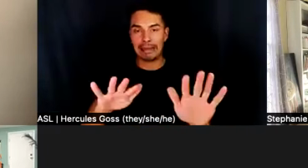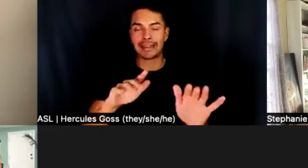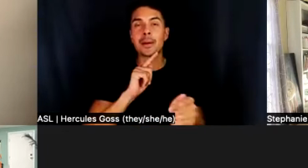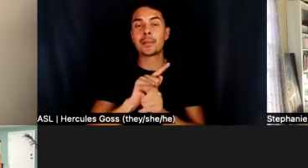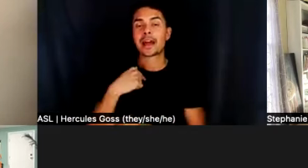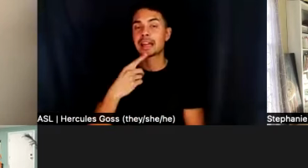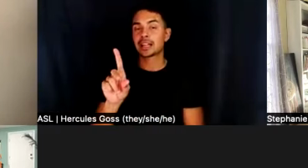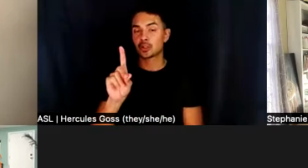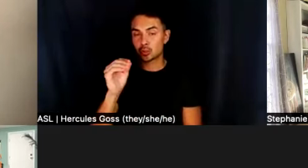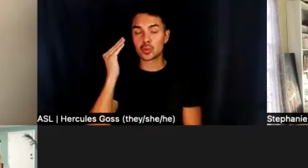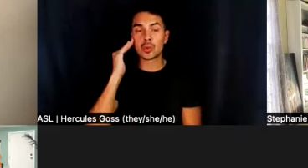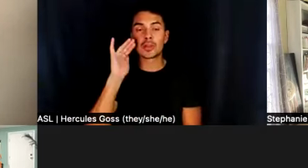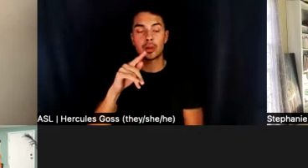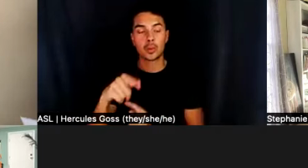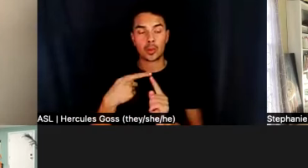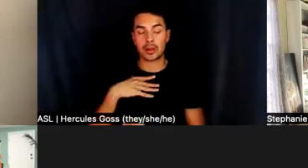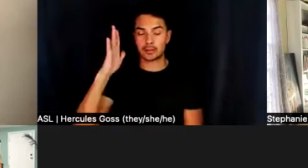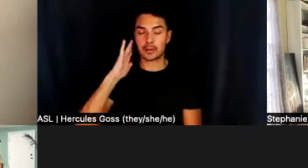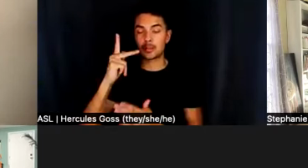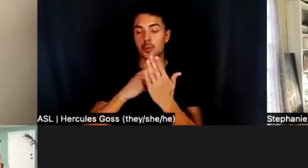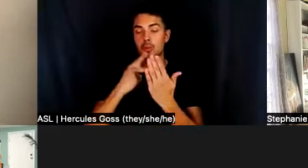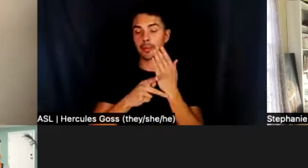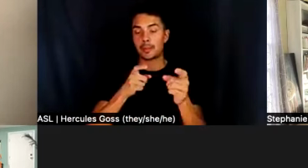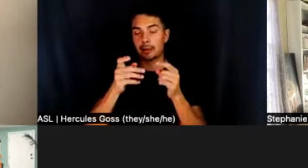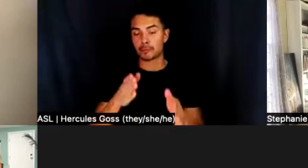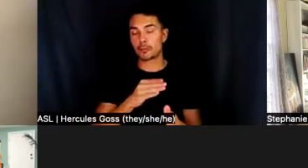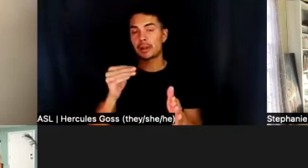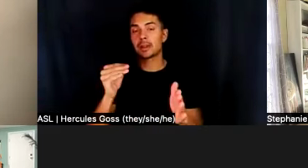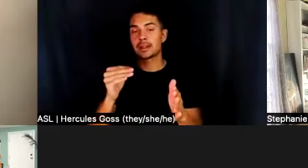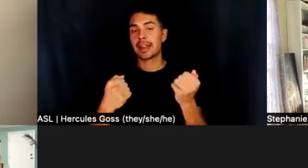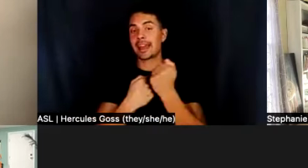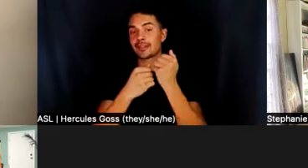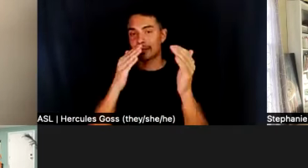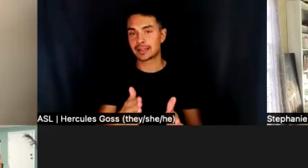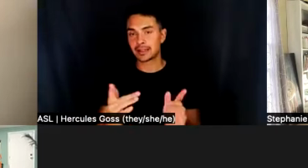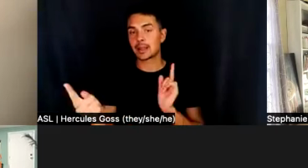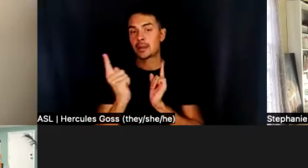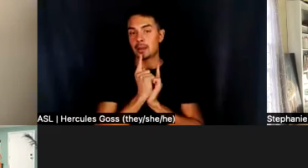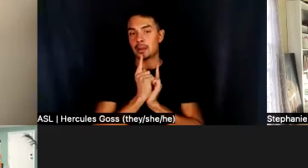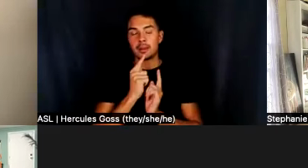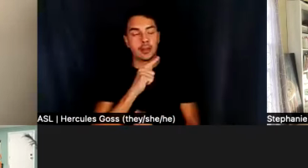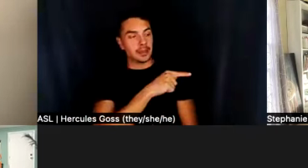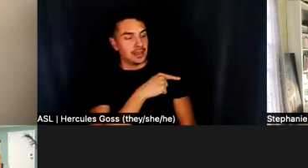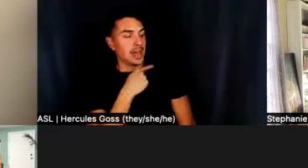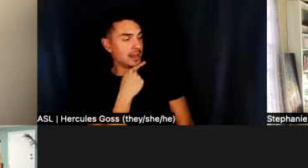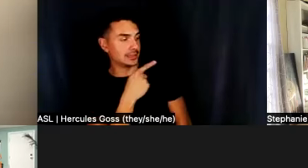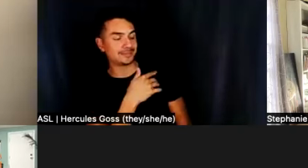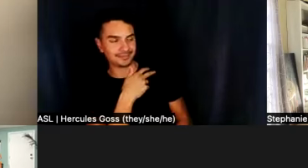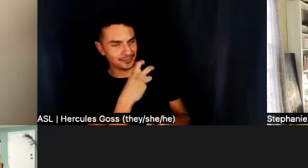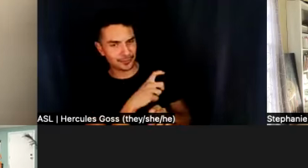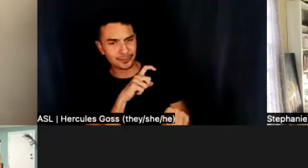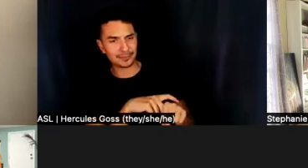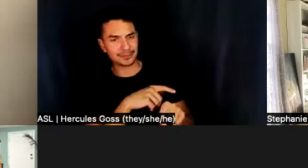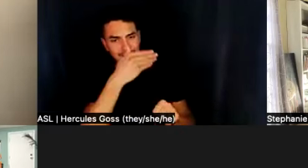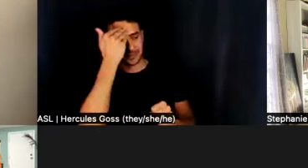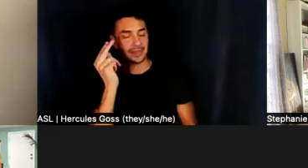know that when I was a program manager, an advocate had come to me and she was having a hard time because there was